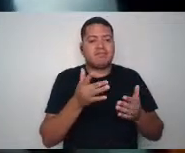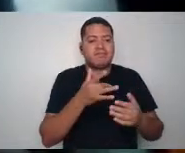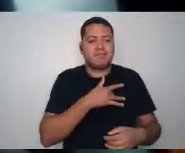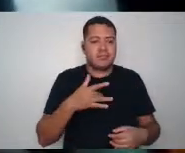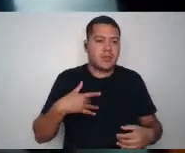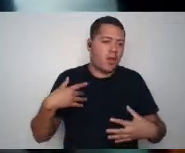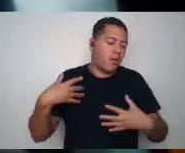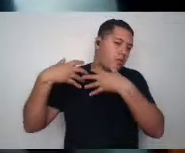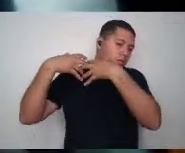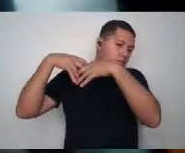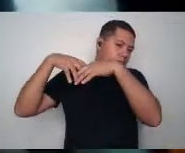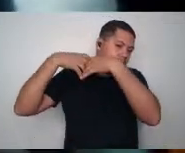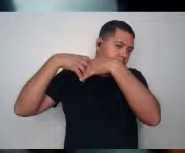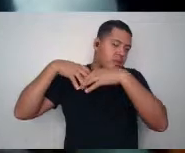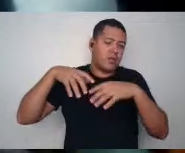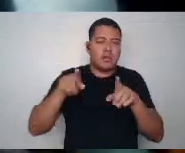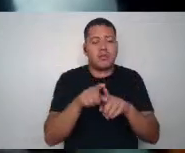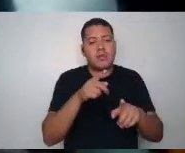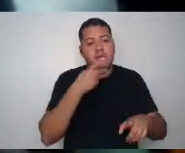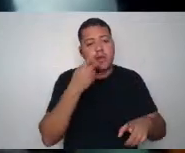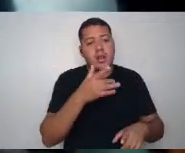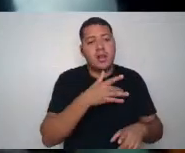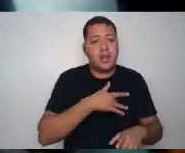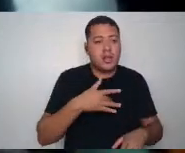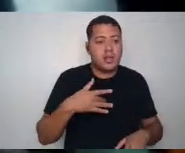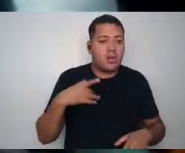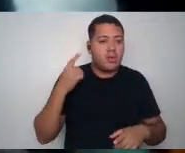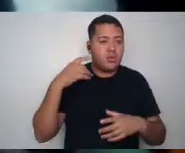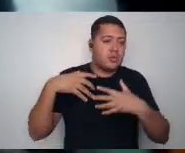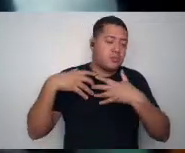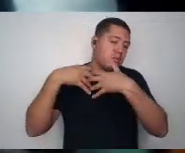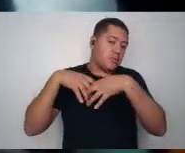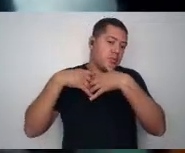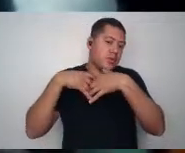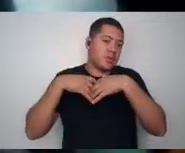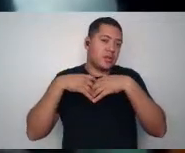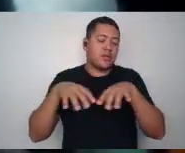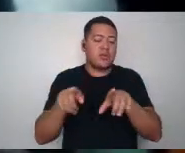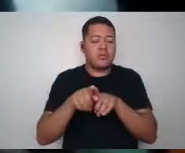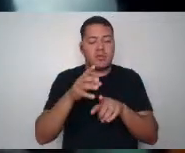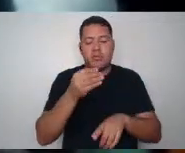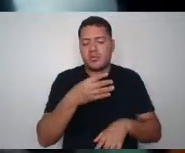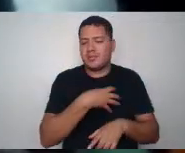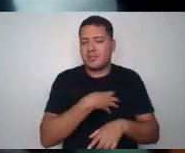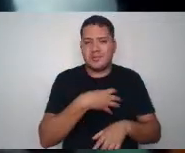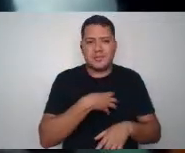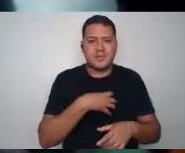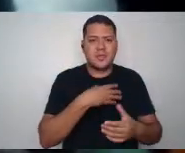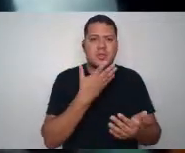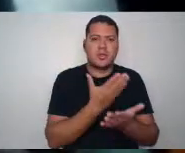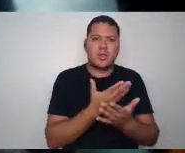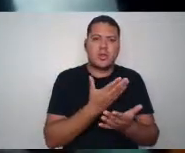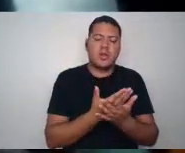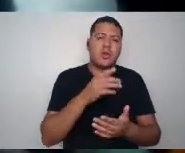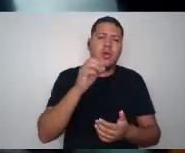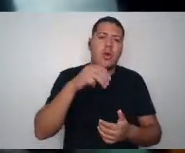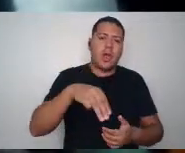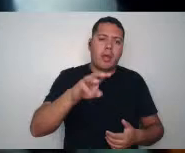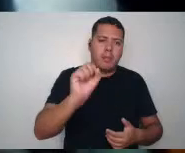it's getting more and more important to treat mental health. And there are a lot of